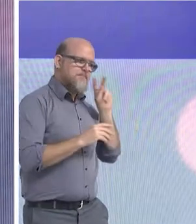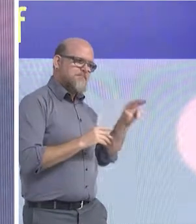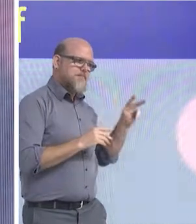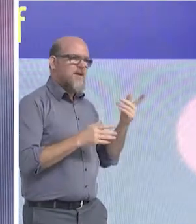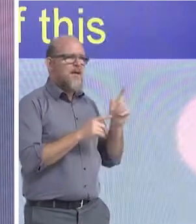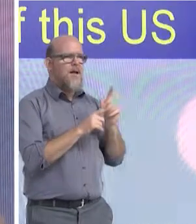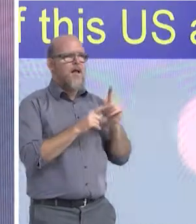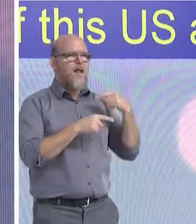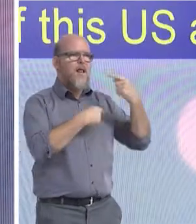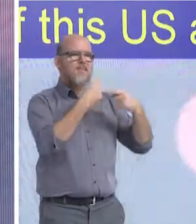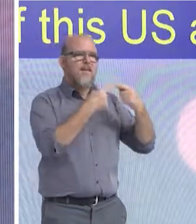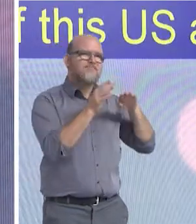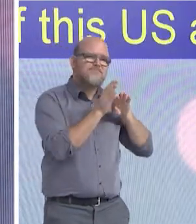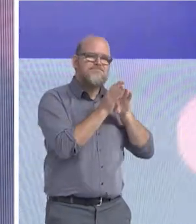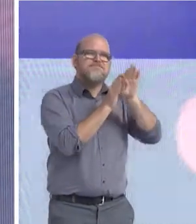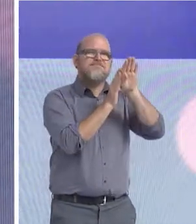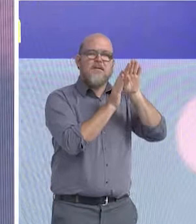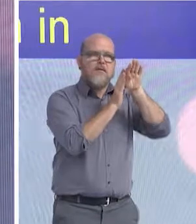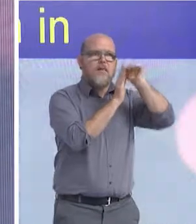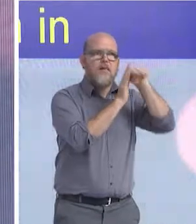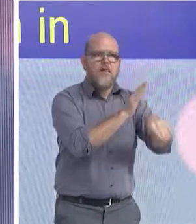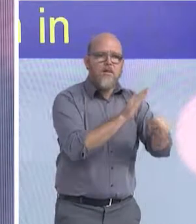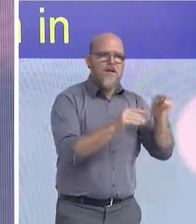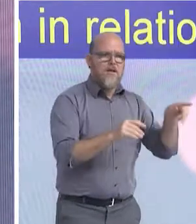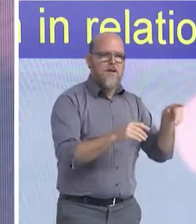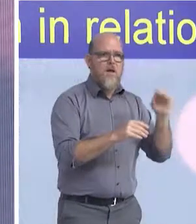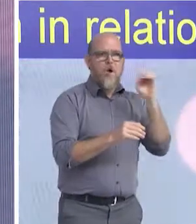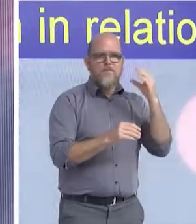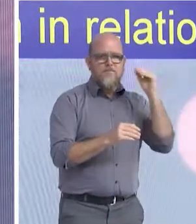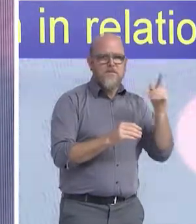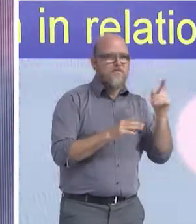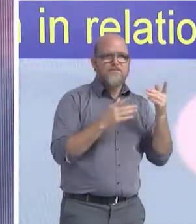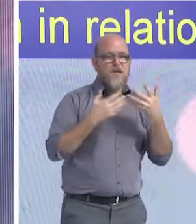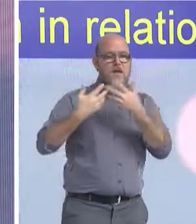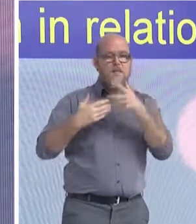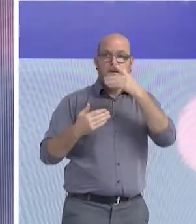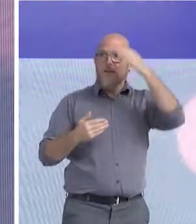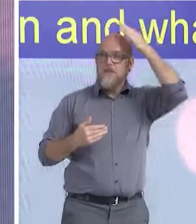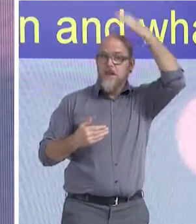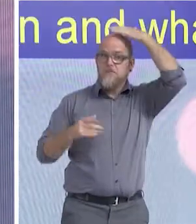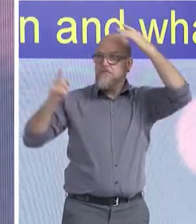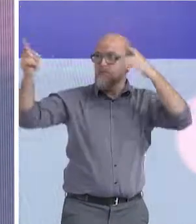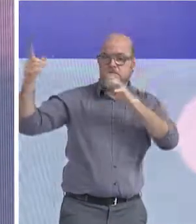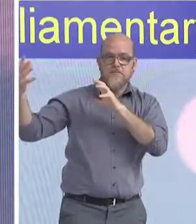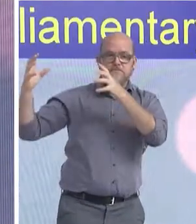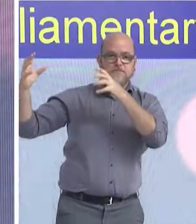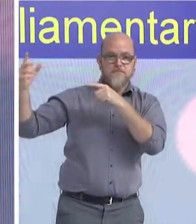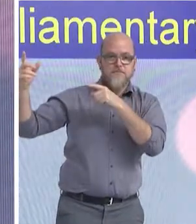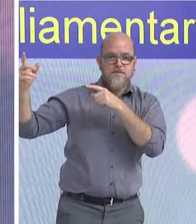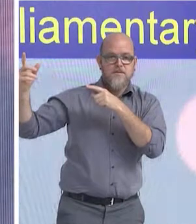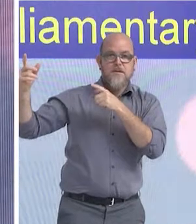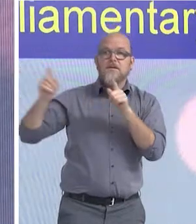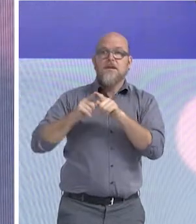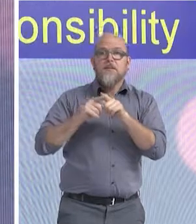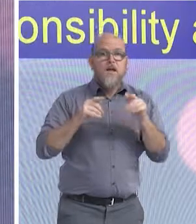administration, and even in relation to Brexit and Britain and what that says about parliamentary accountability and responsibility and all of